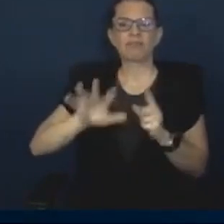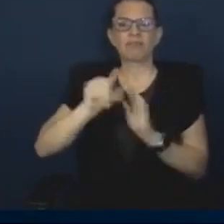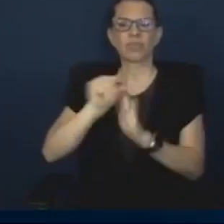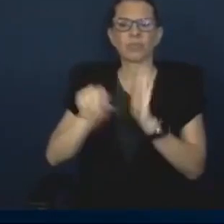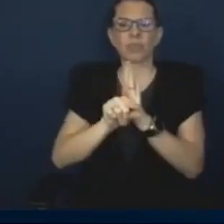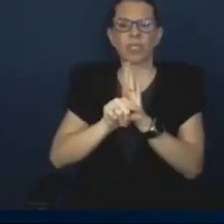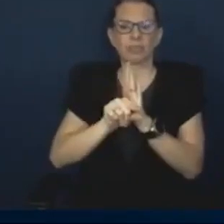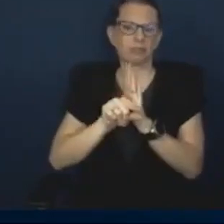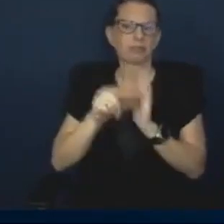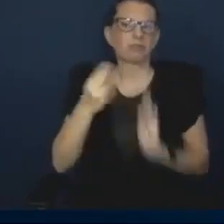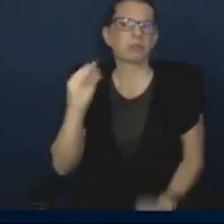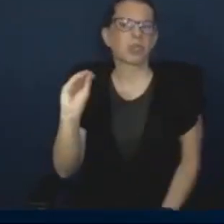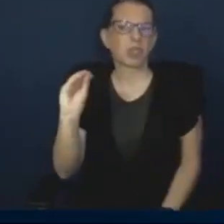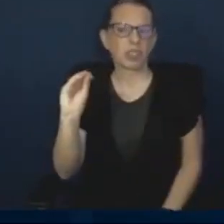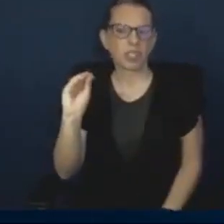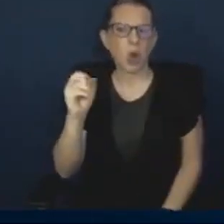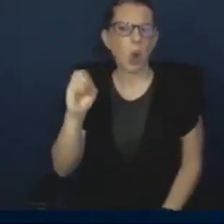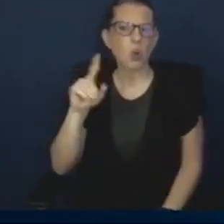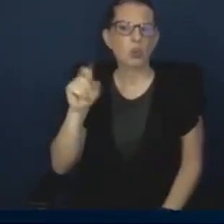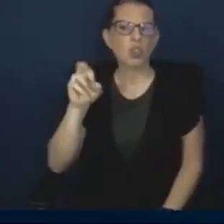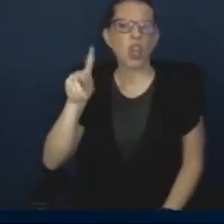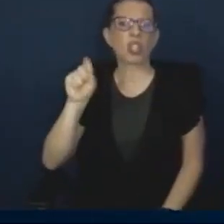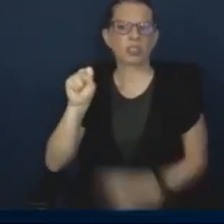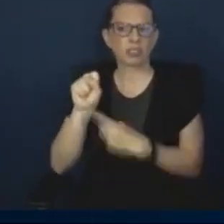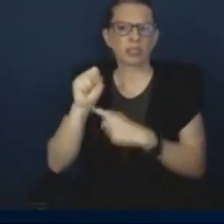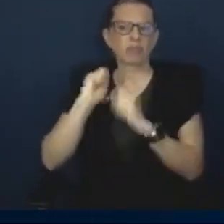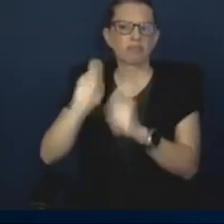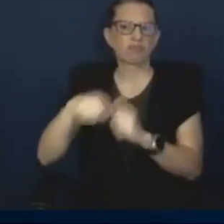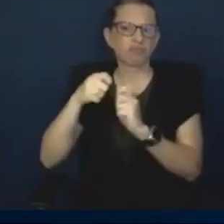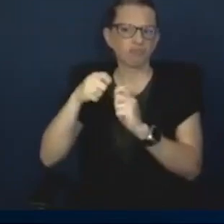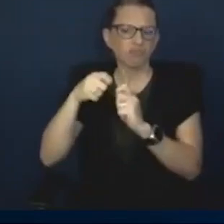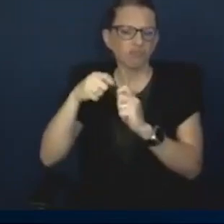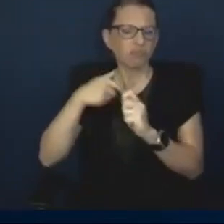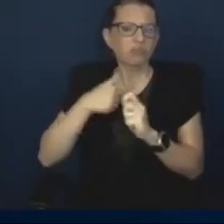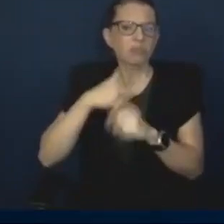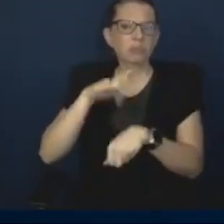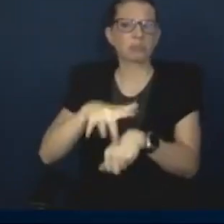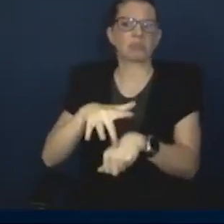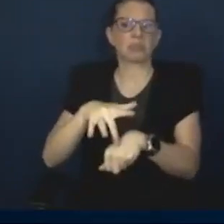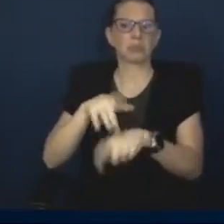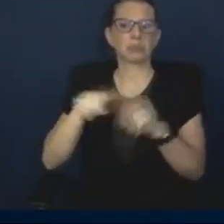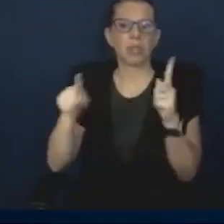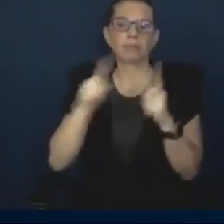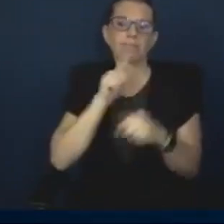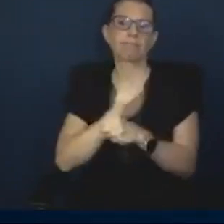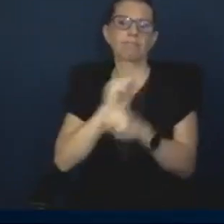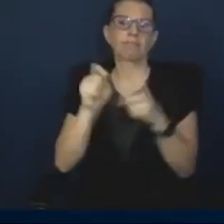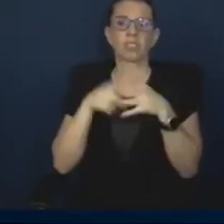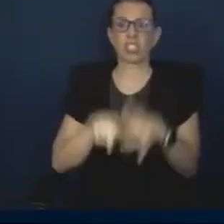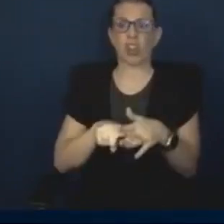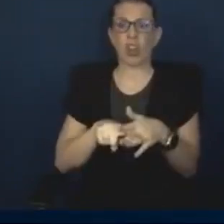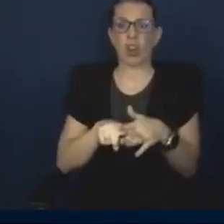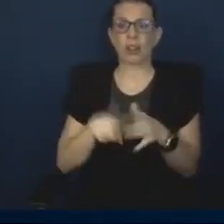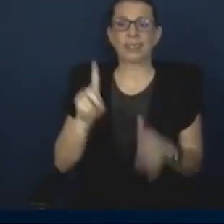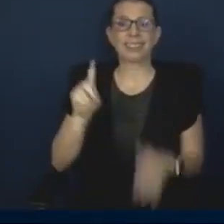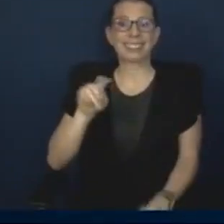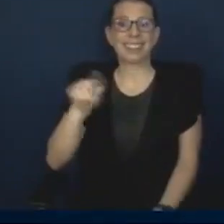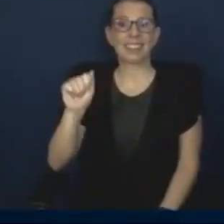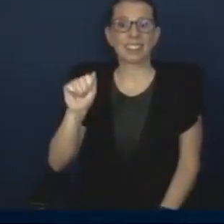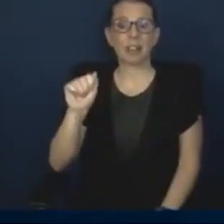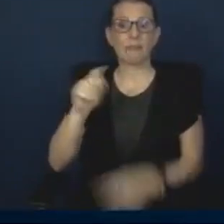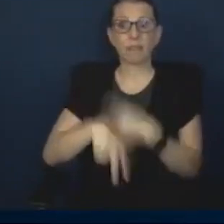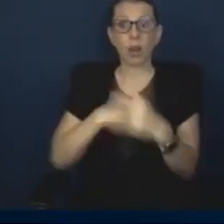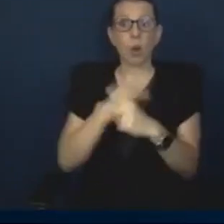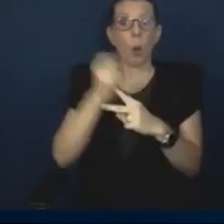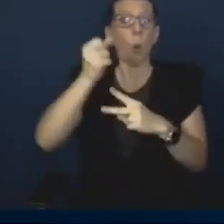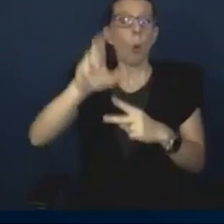I'm in the Ozarks doing a little fly fishing. But did it really start because the Delta variant, or did it start because all the